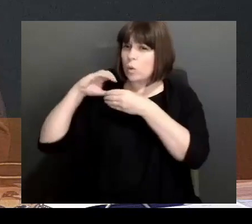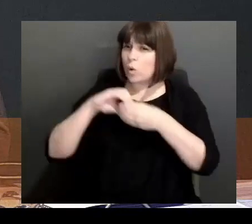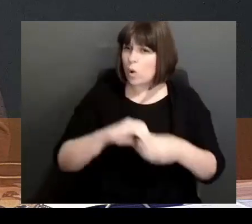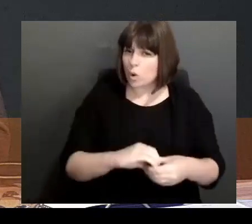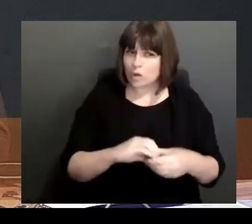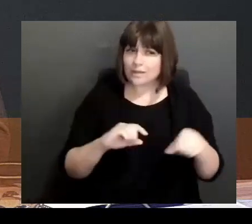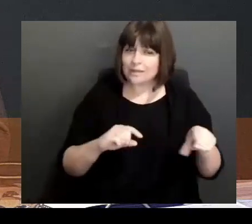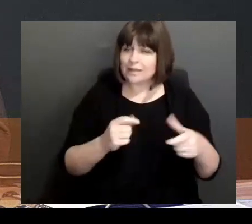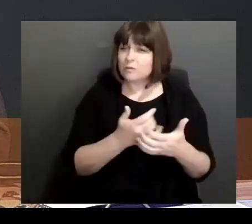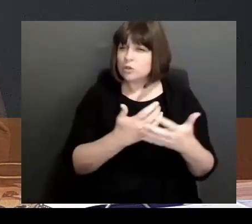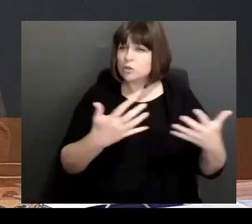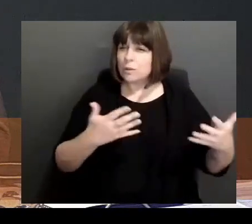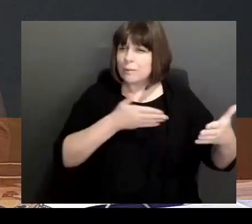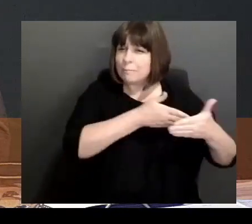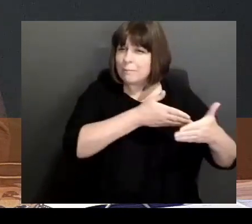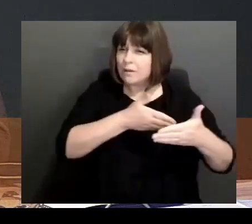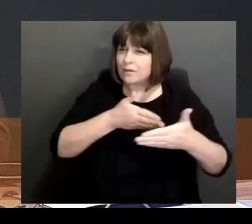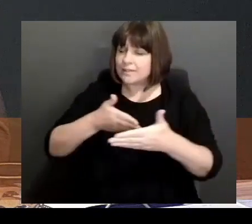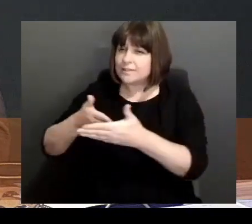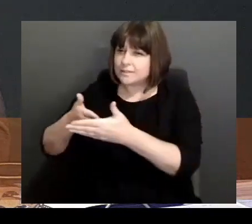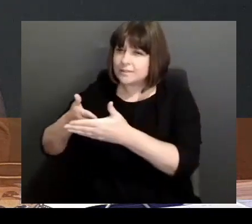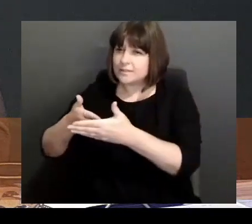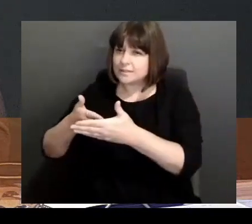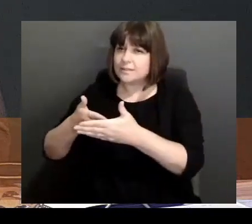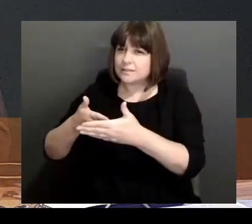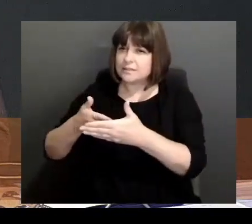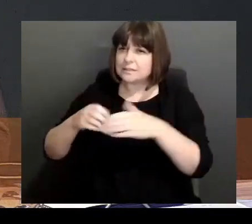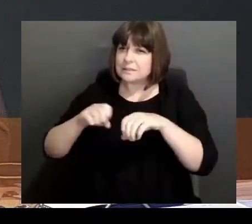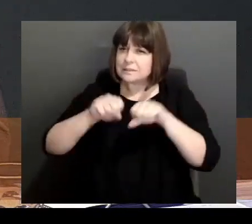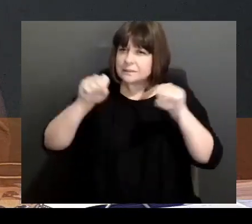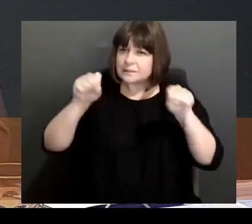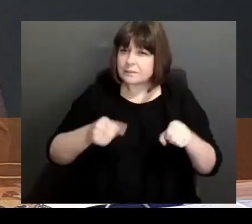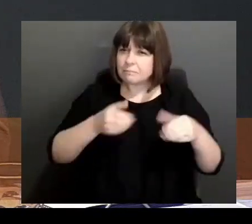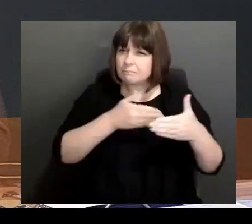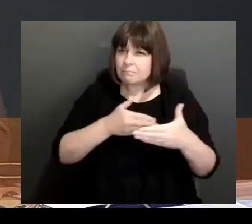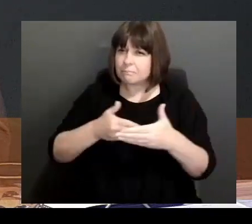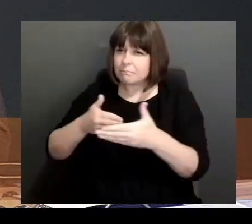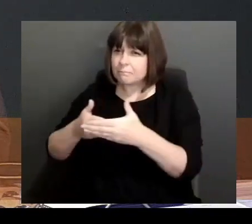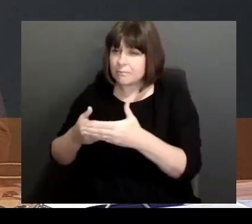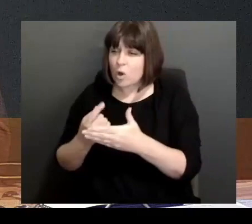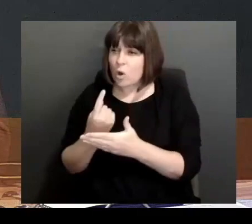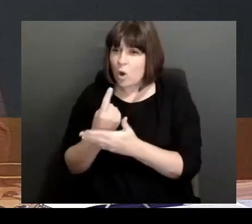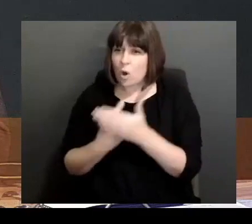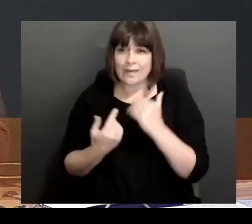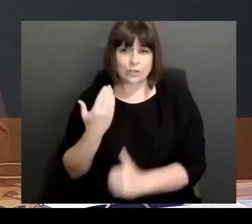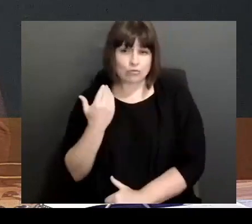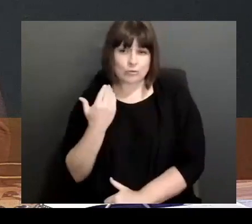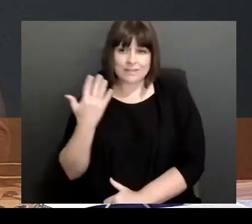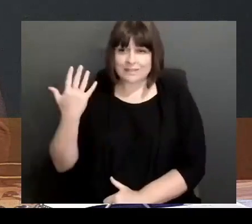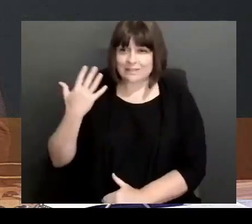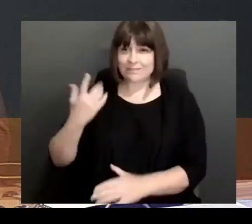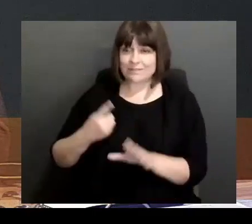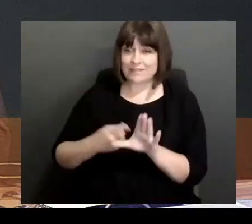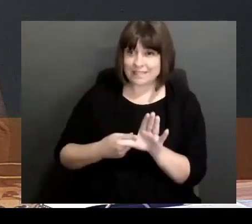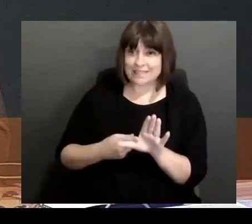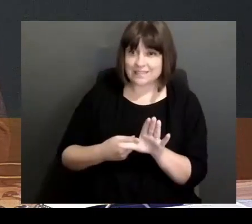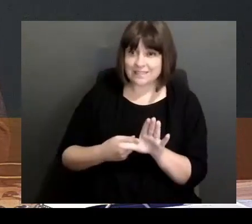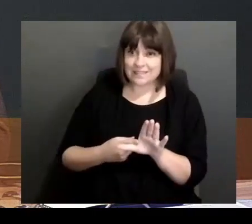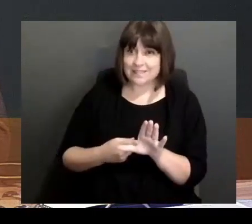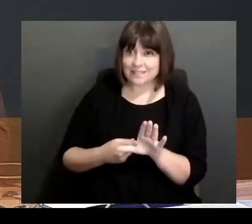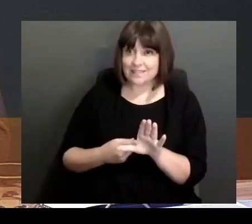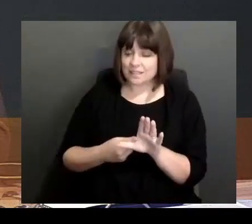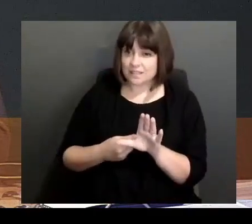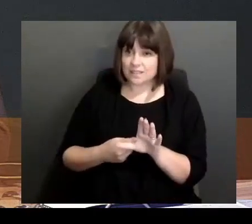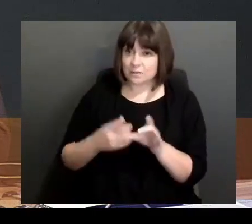owners still have so many systematic barriers in place, and yet it's only in the last 15 years that this is really ramped up, and yet we've got all these